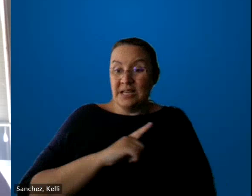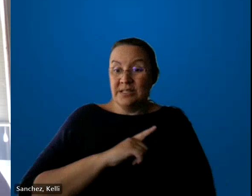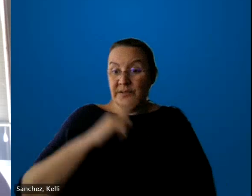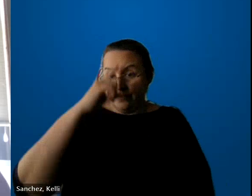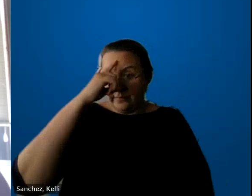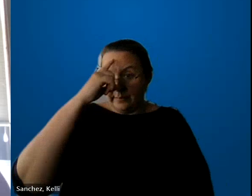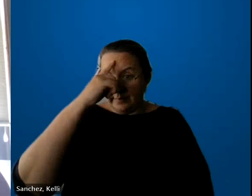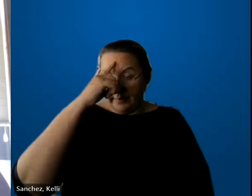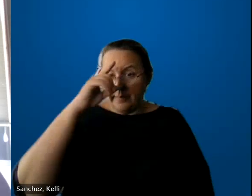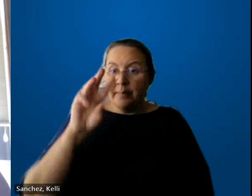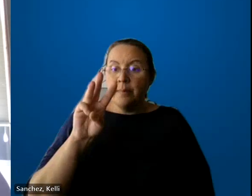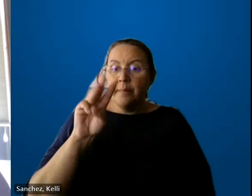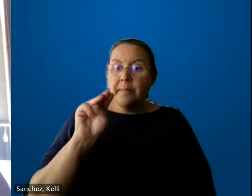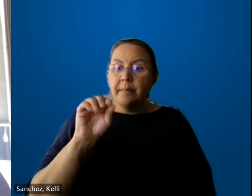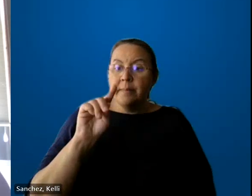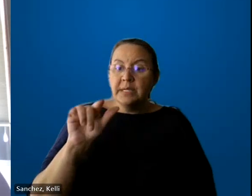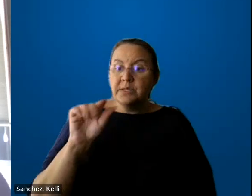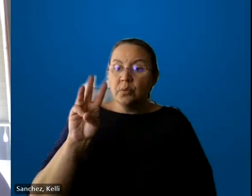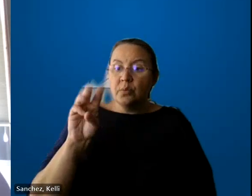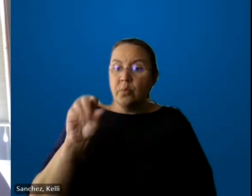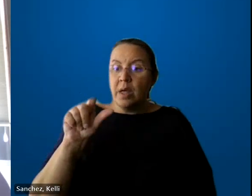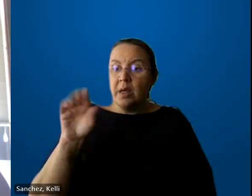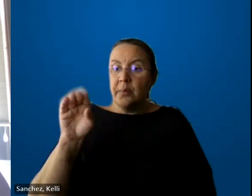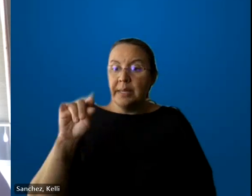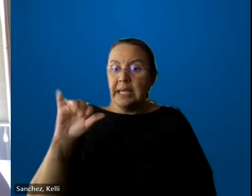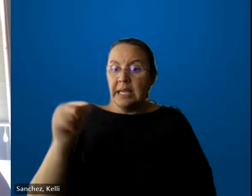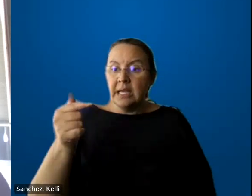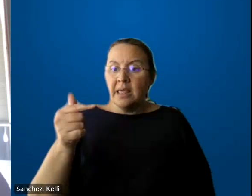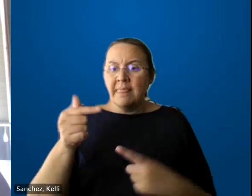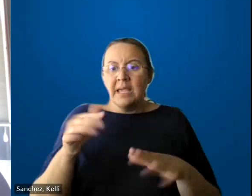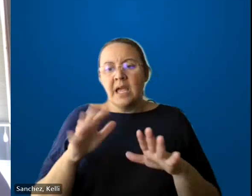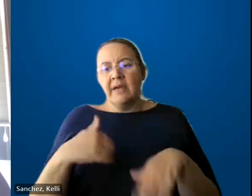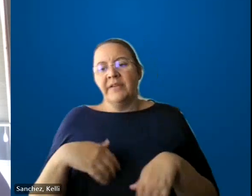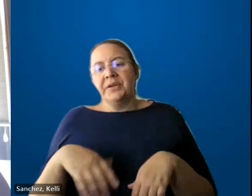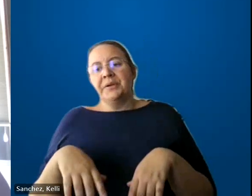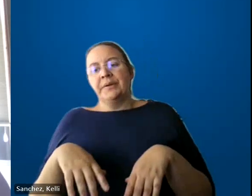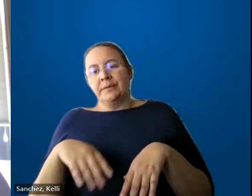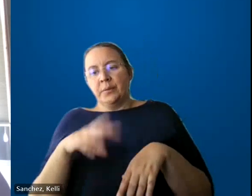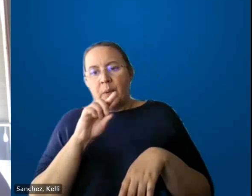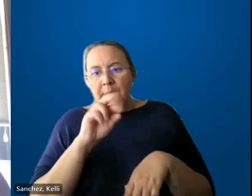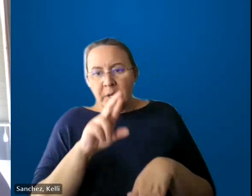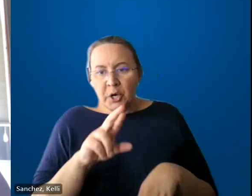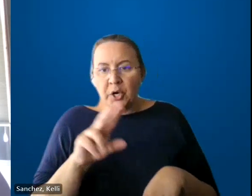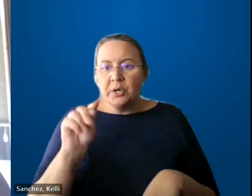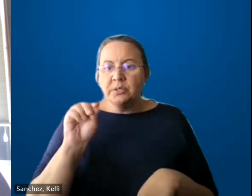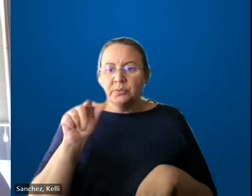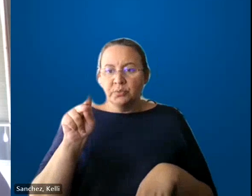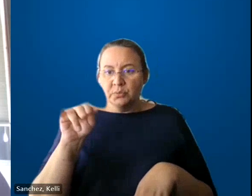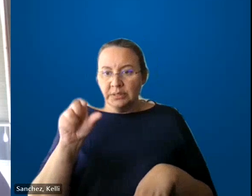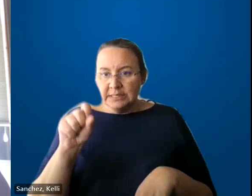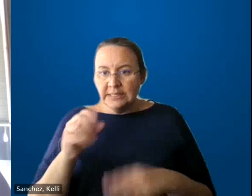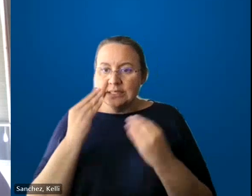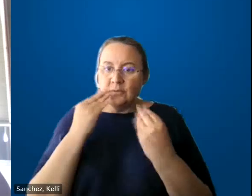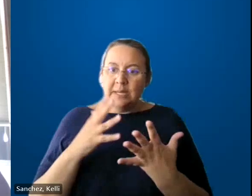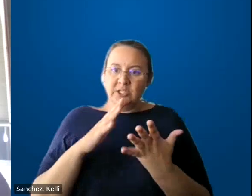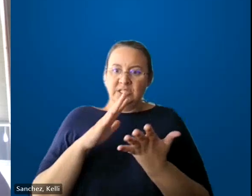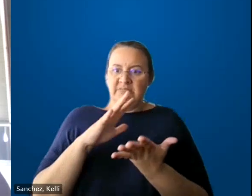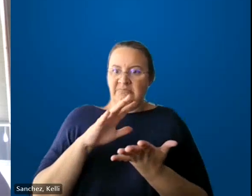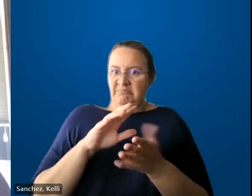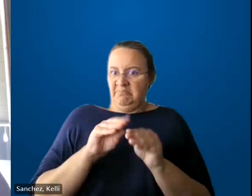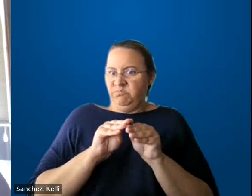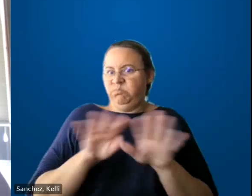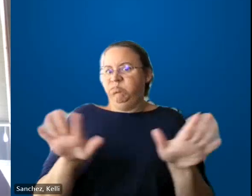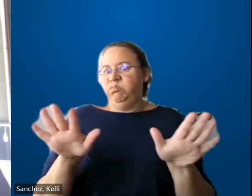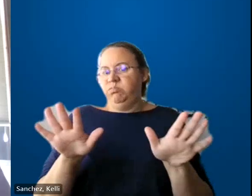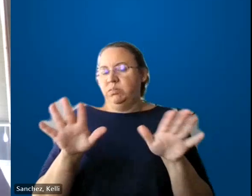Wellbeing. That's another really awesome nonprofit. They put on webinars, they put out toolkits, all sorts of information for people who work